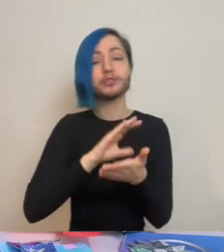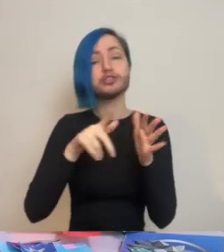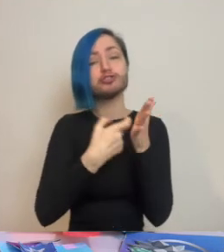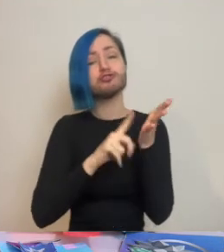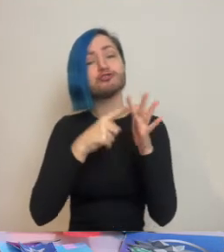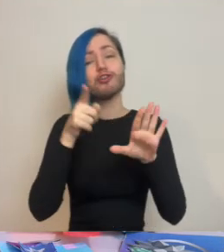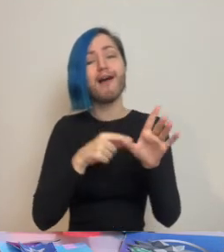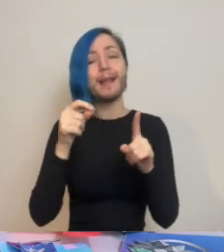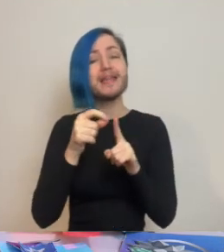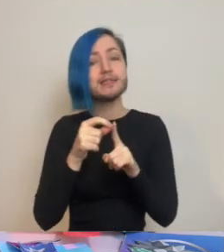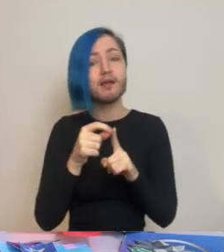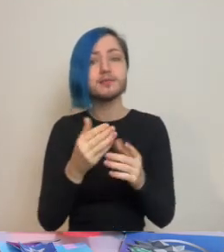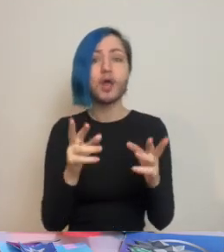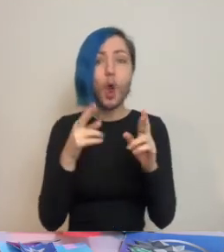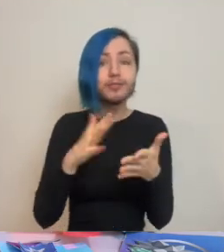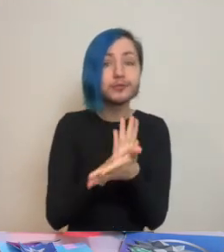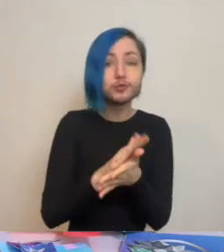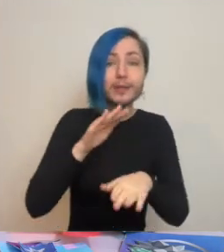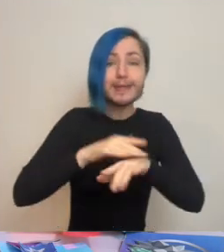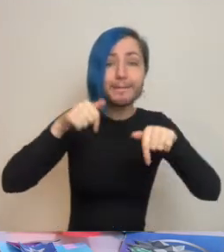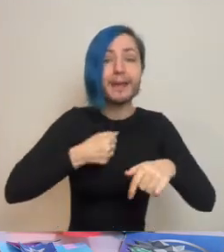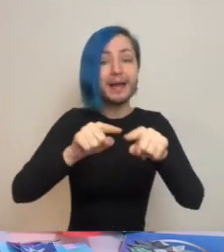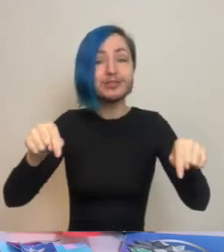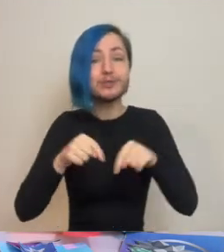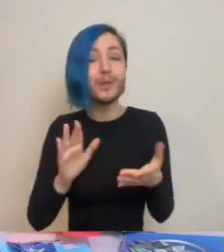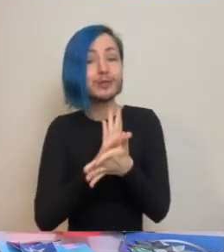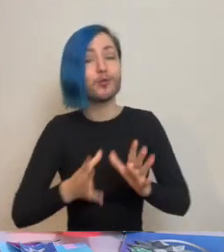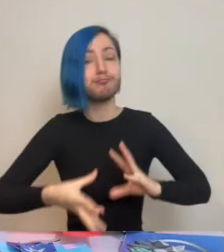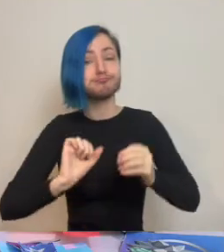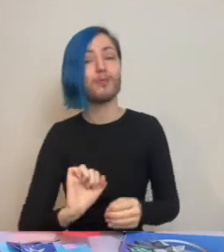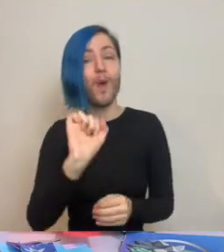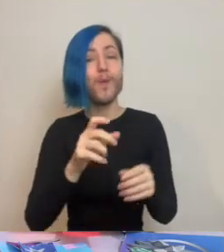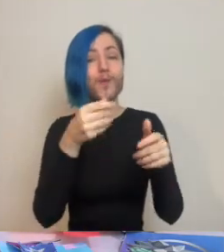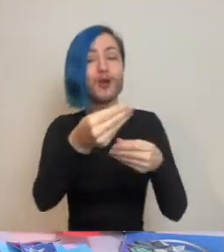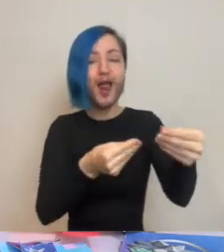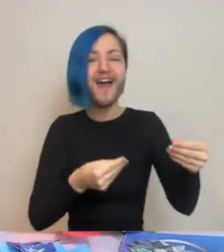and I hope you've had a good time in my studio today. Enjoy making your collages.